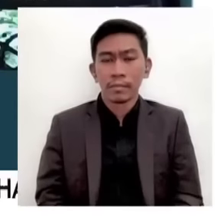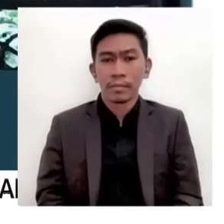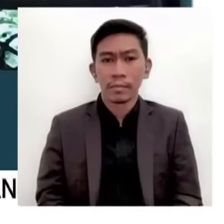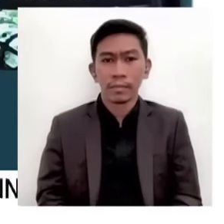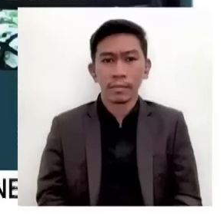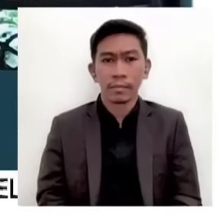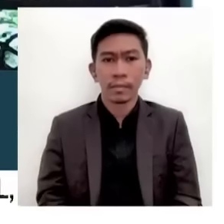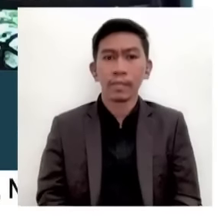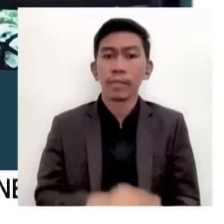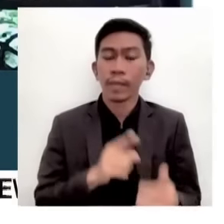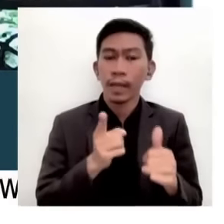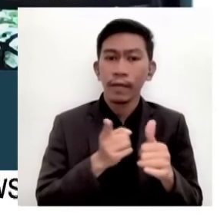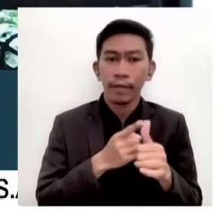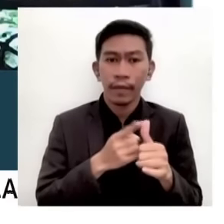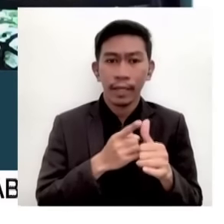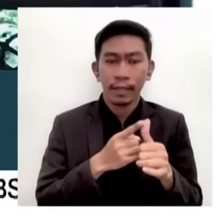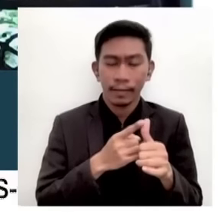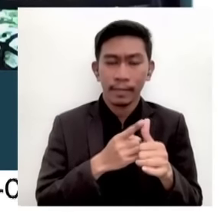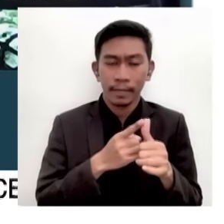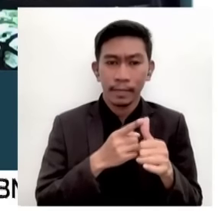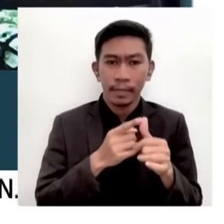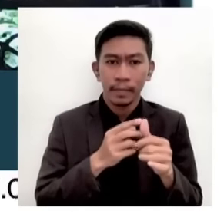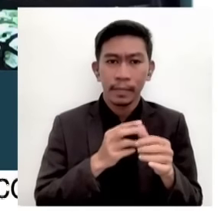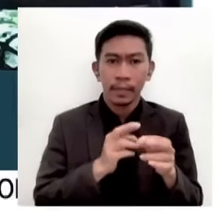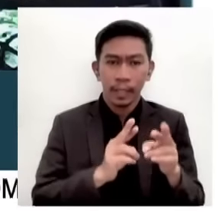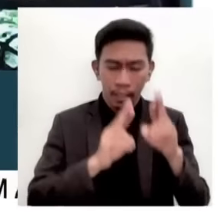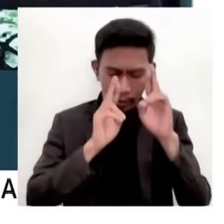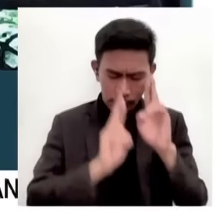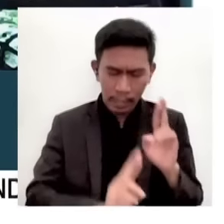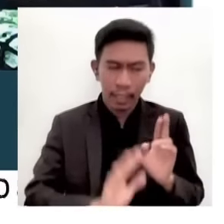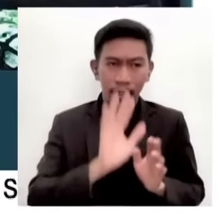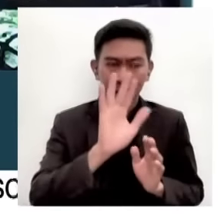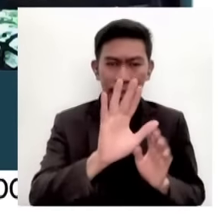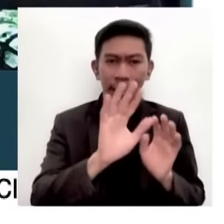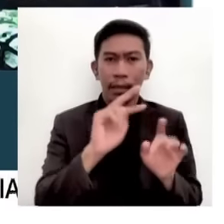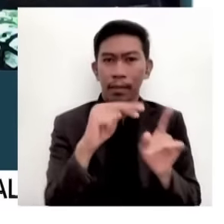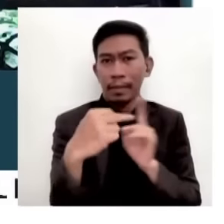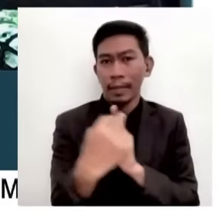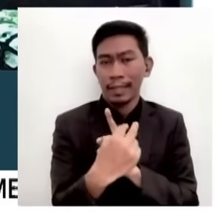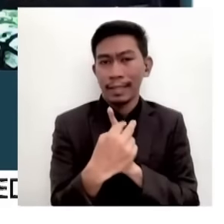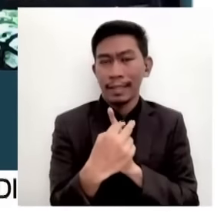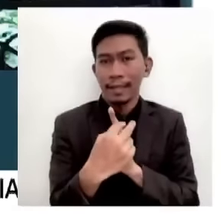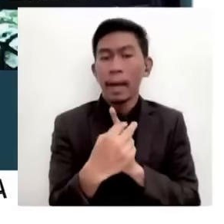no, I really respect their position. Now,